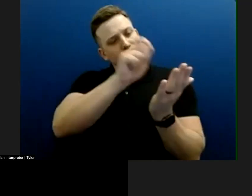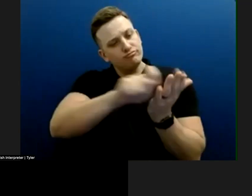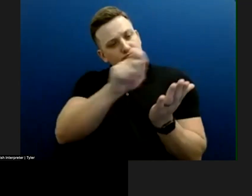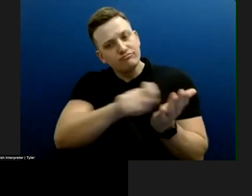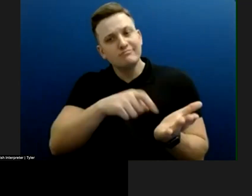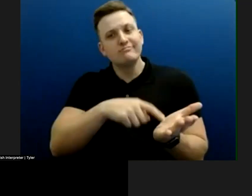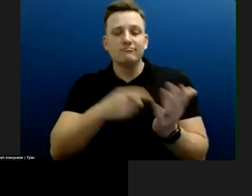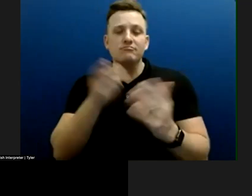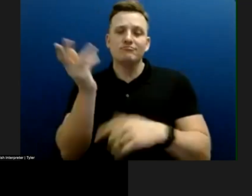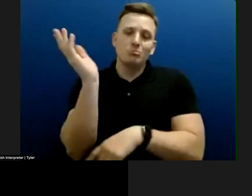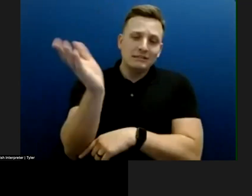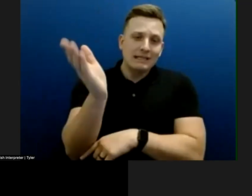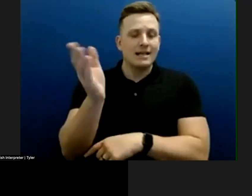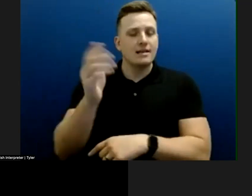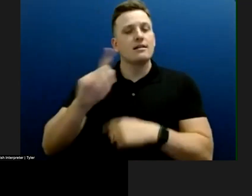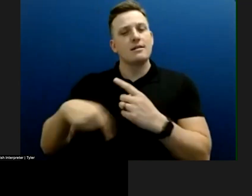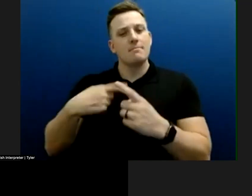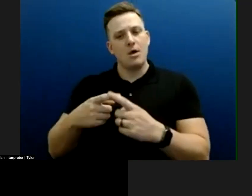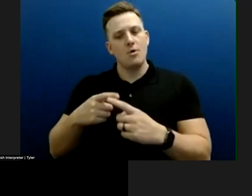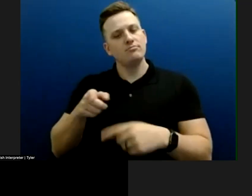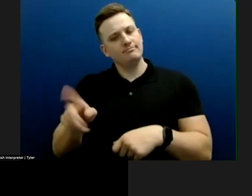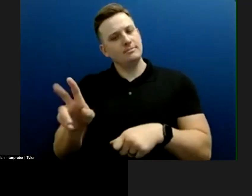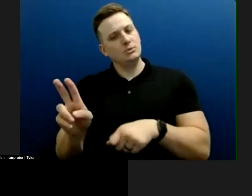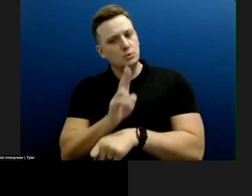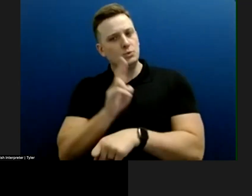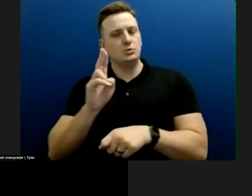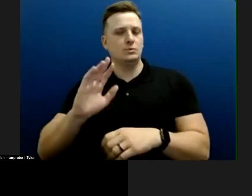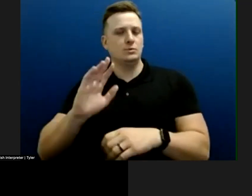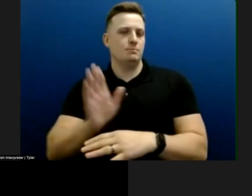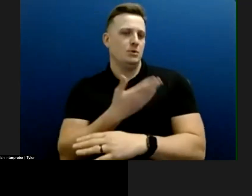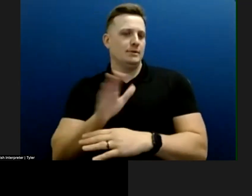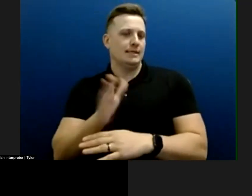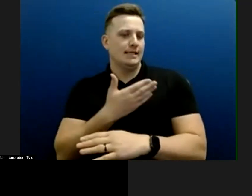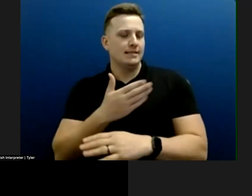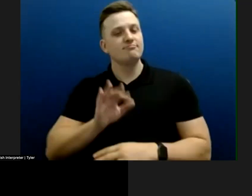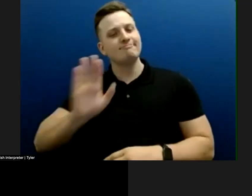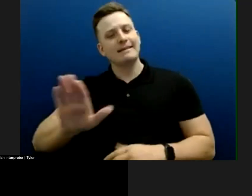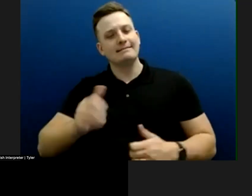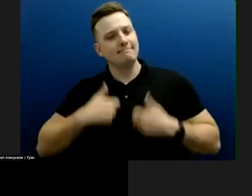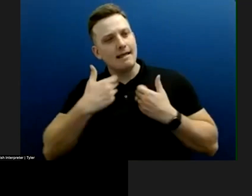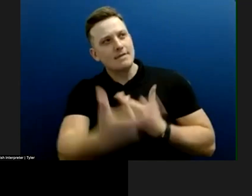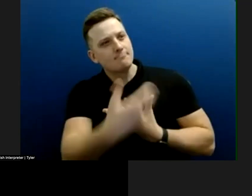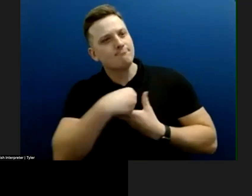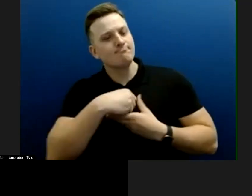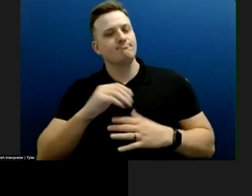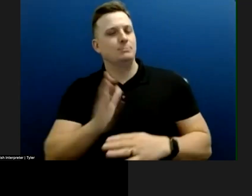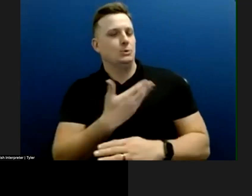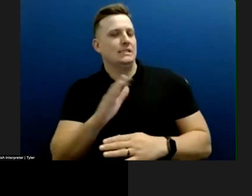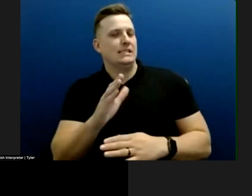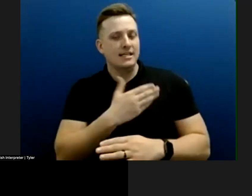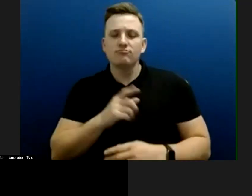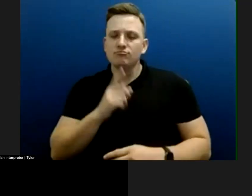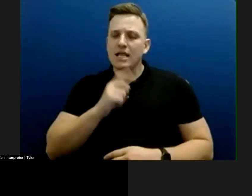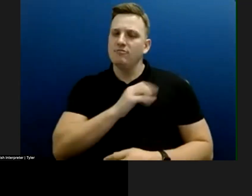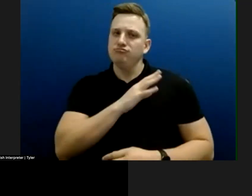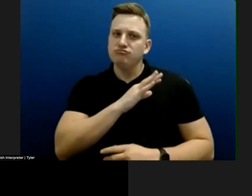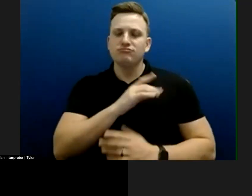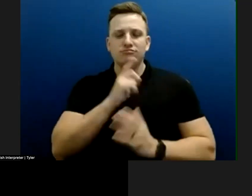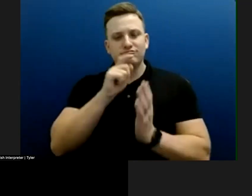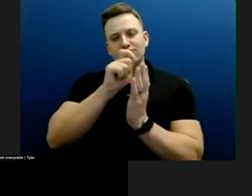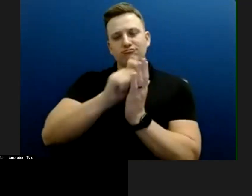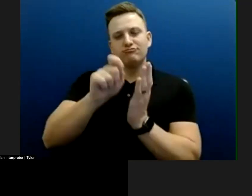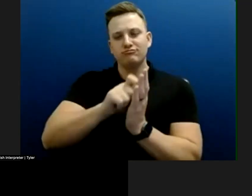he uses music in his life, and he's written some really super